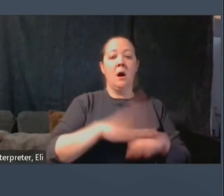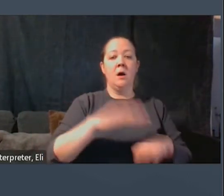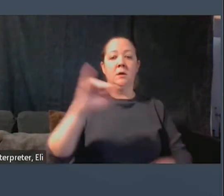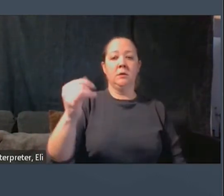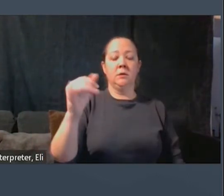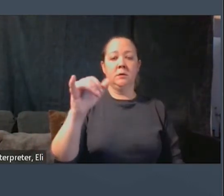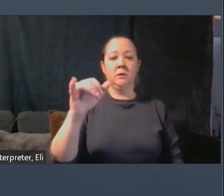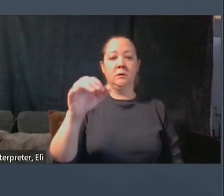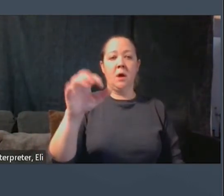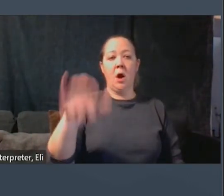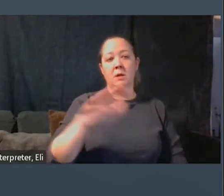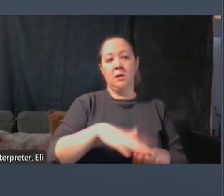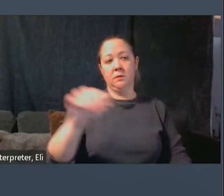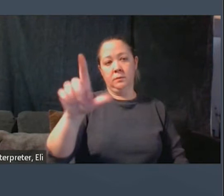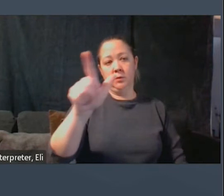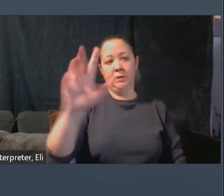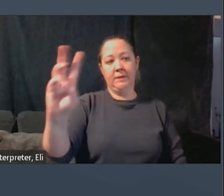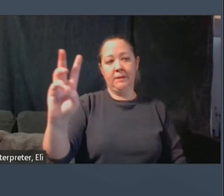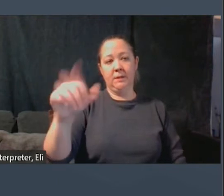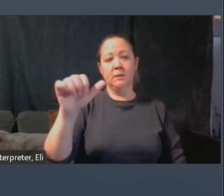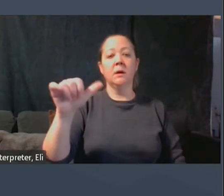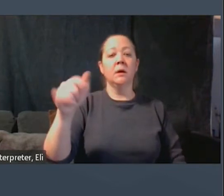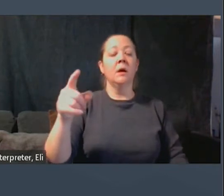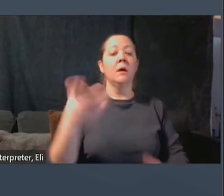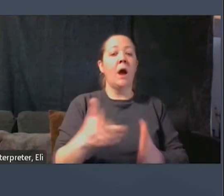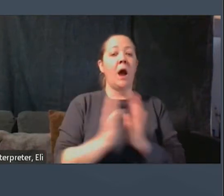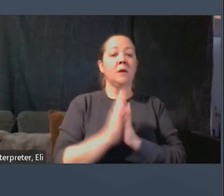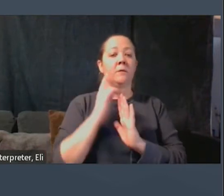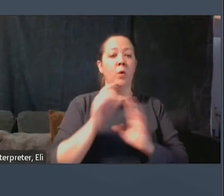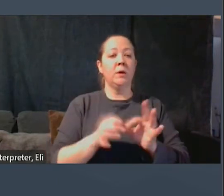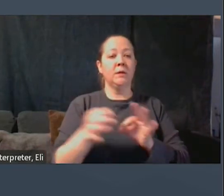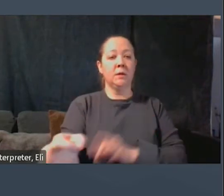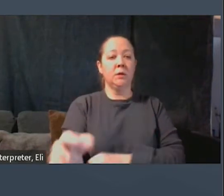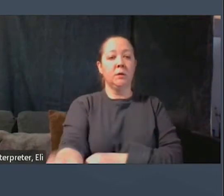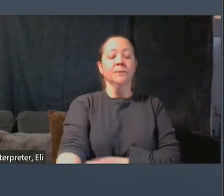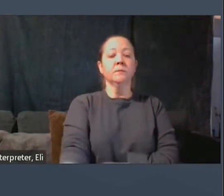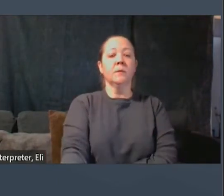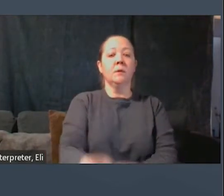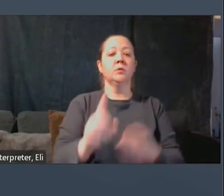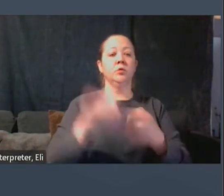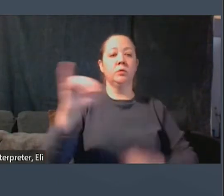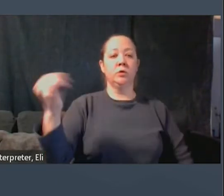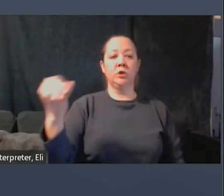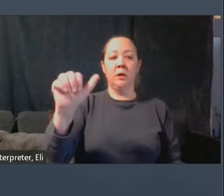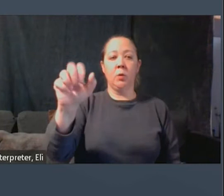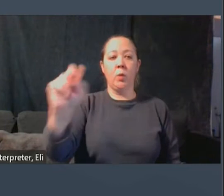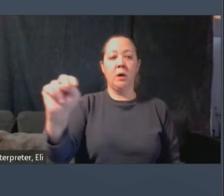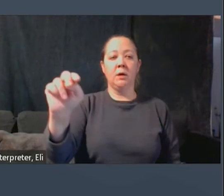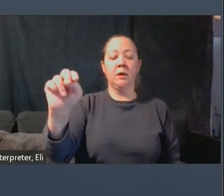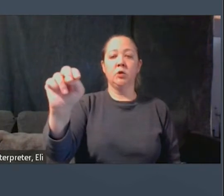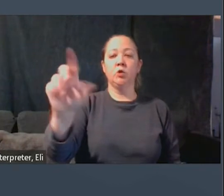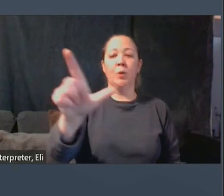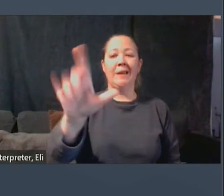from the applicant that the item be continued to the meeting of January 28th, 2021, or to a